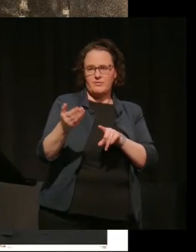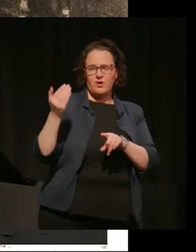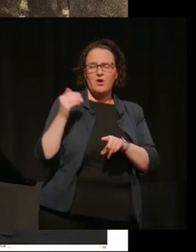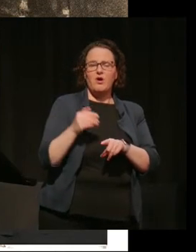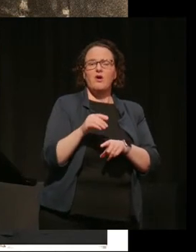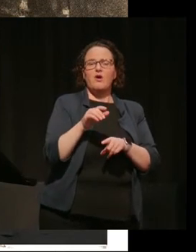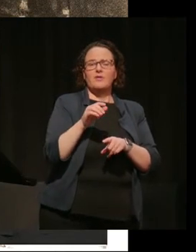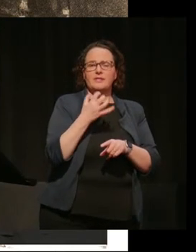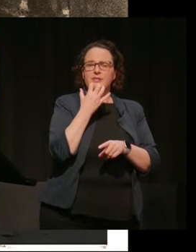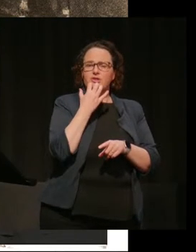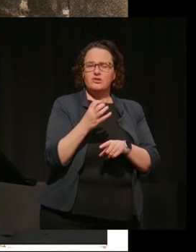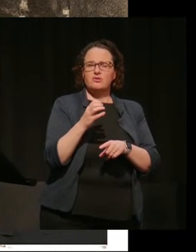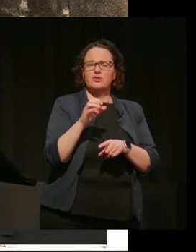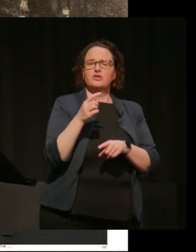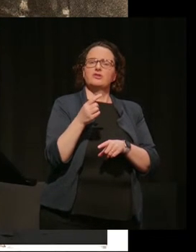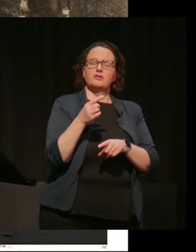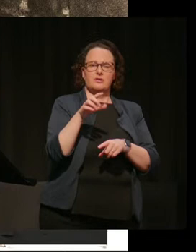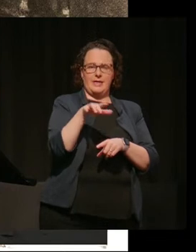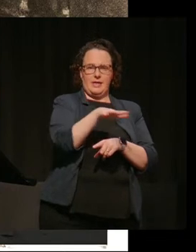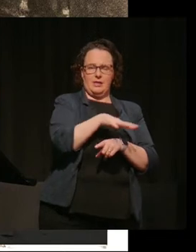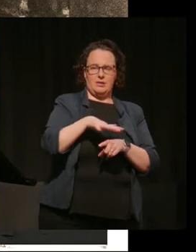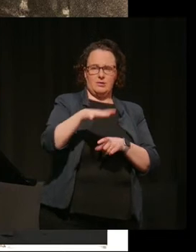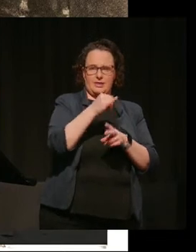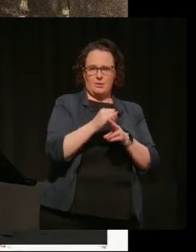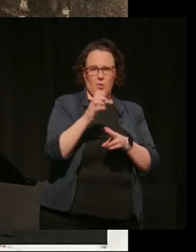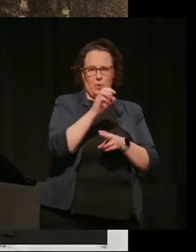in Warsaw was no more.